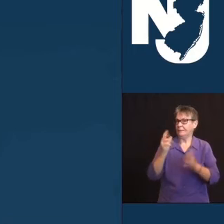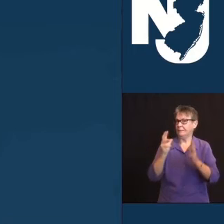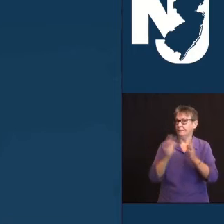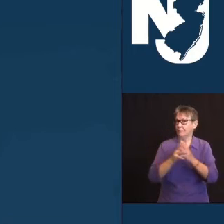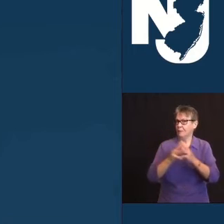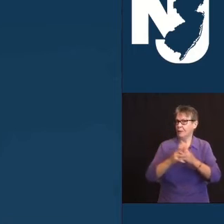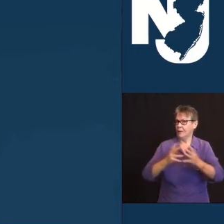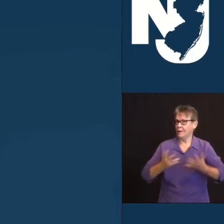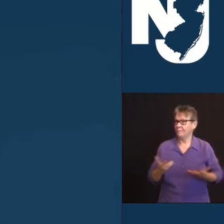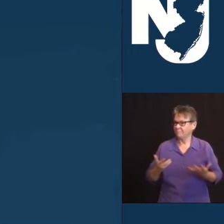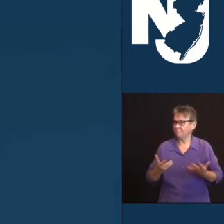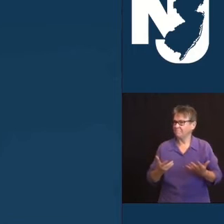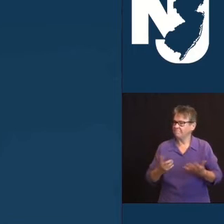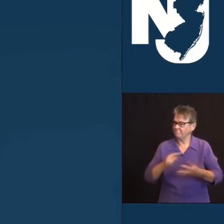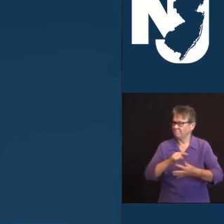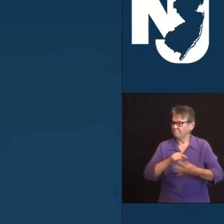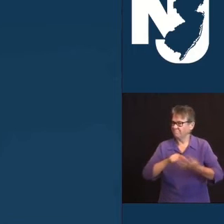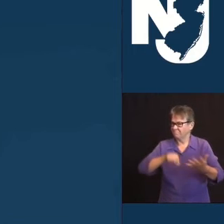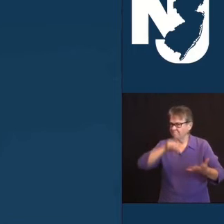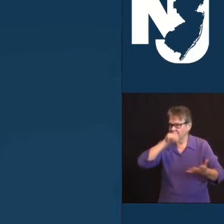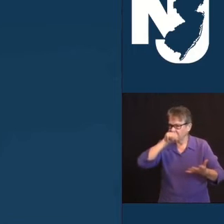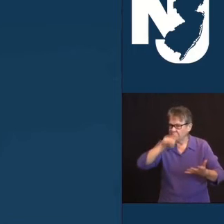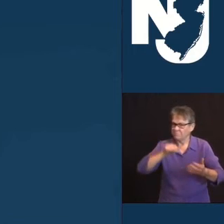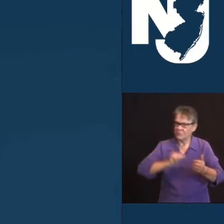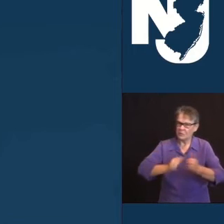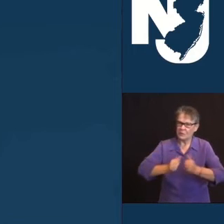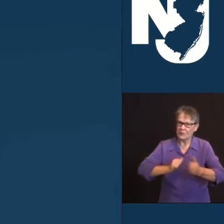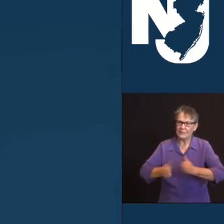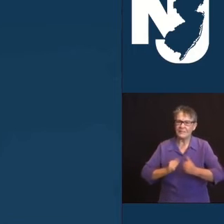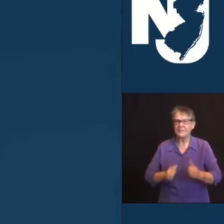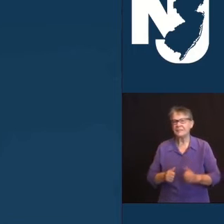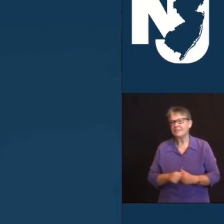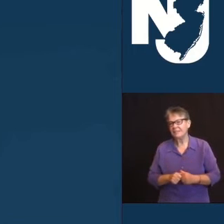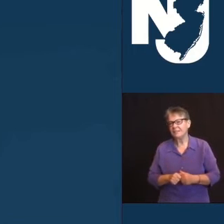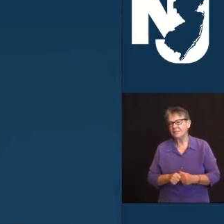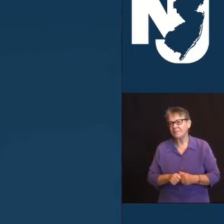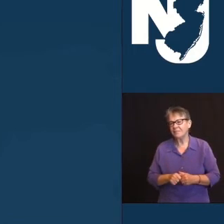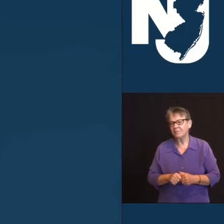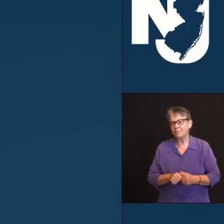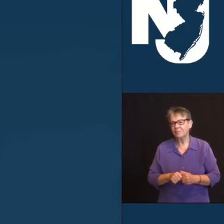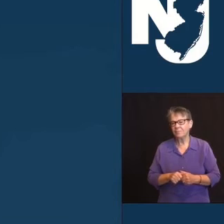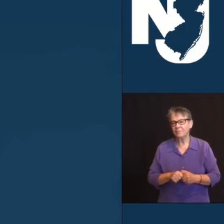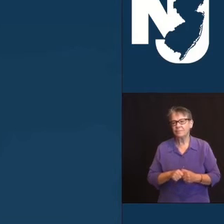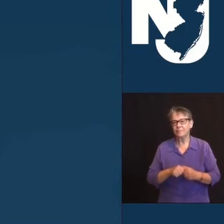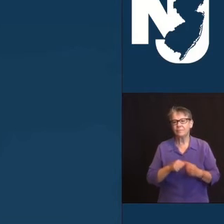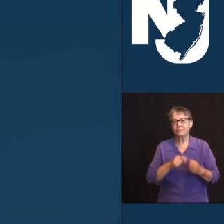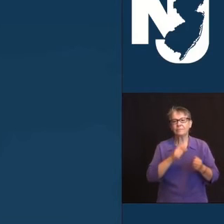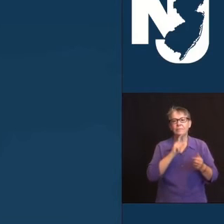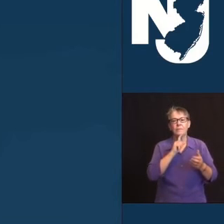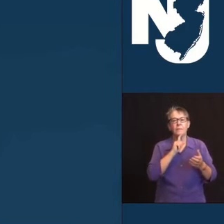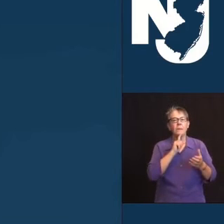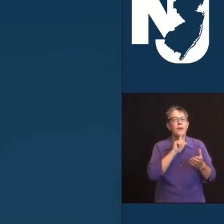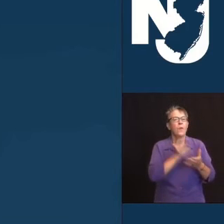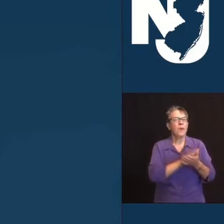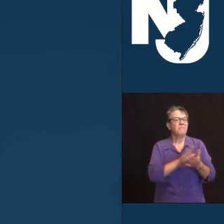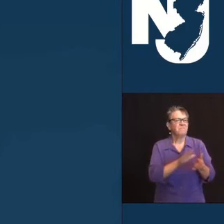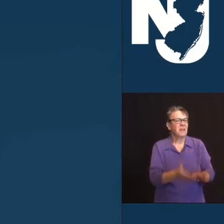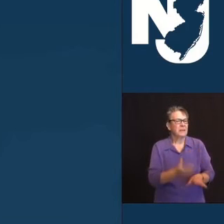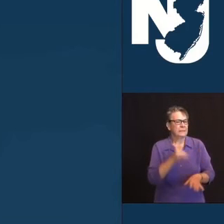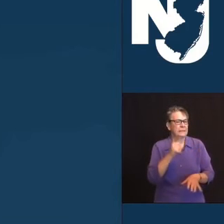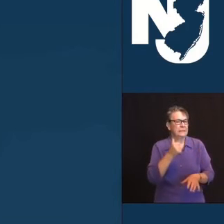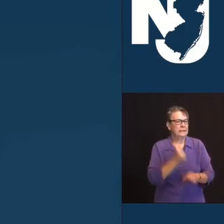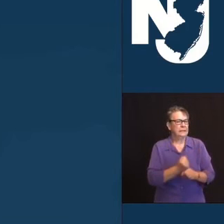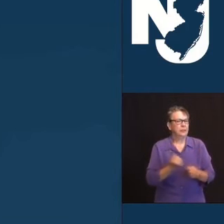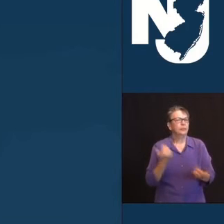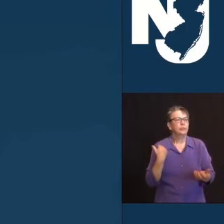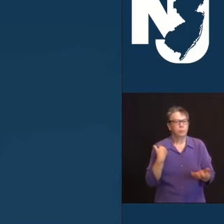West Ham United 3-1 over the weekend. Tom lost his wife, Sharon, 10 years ago. He is survived by their son,